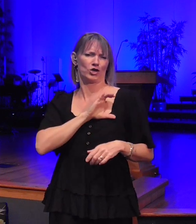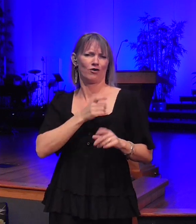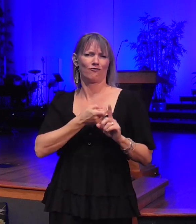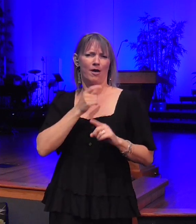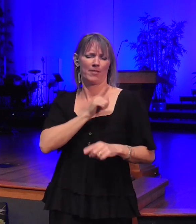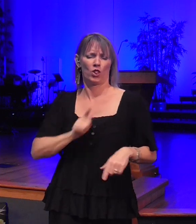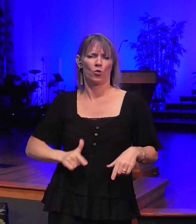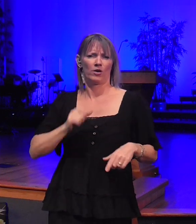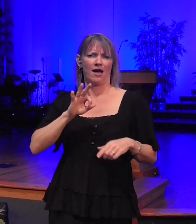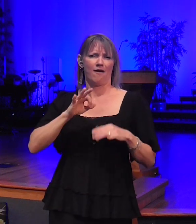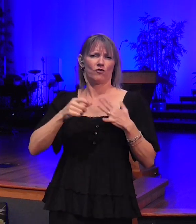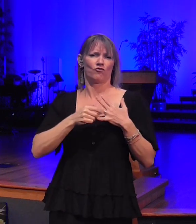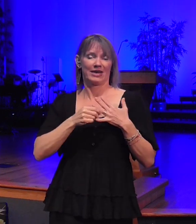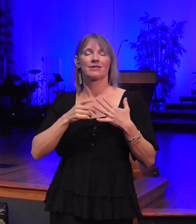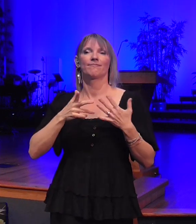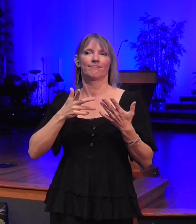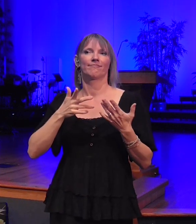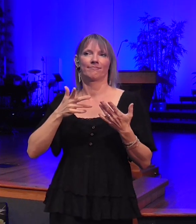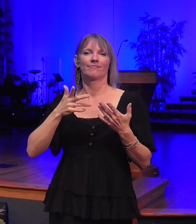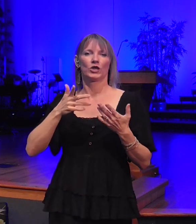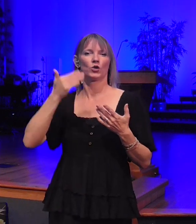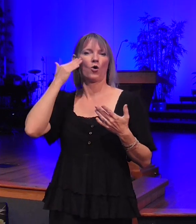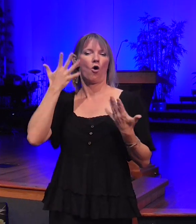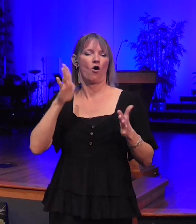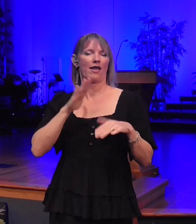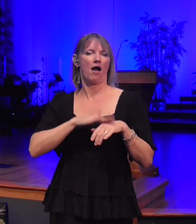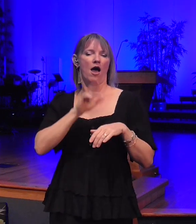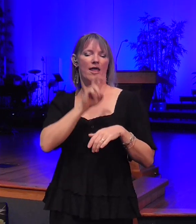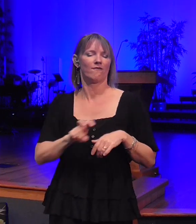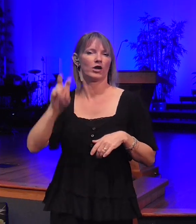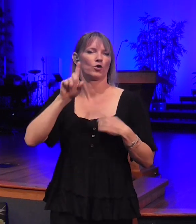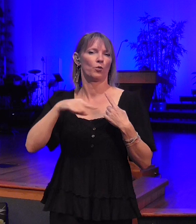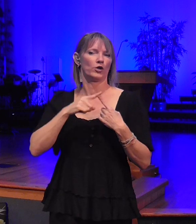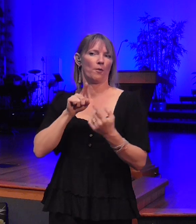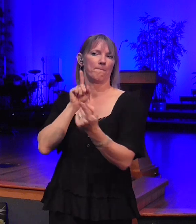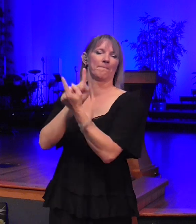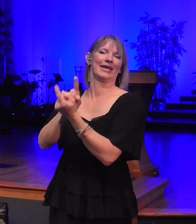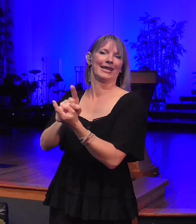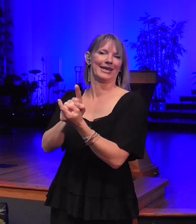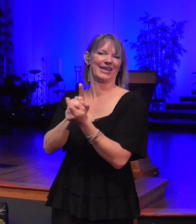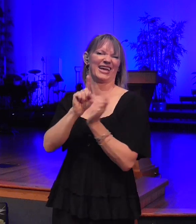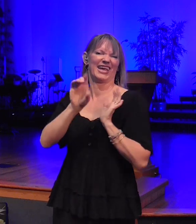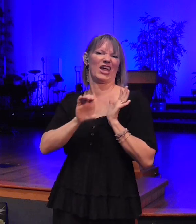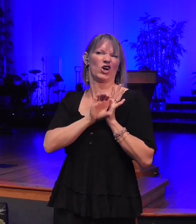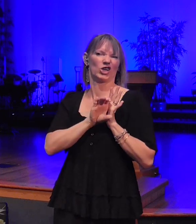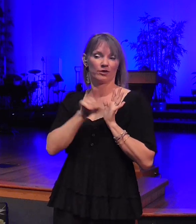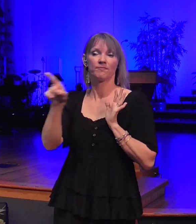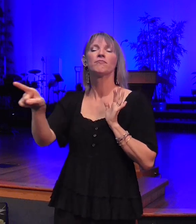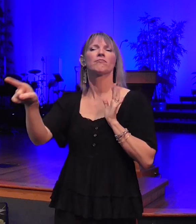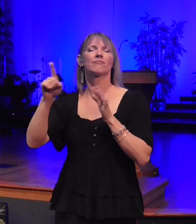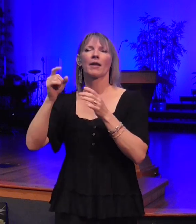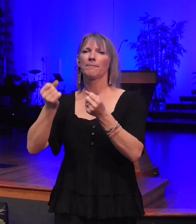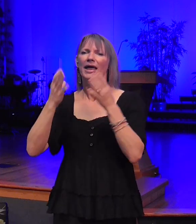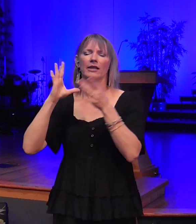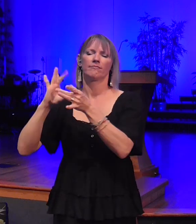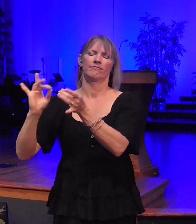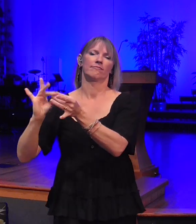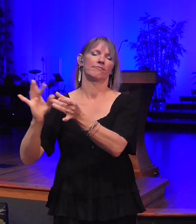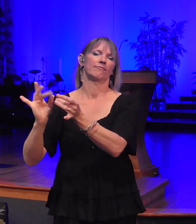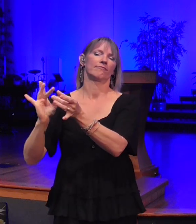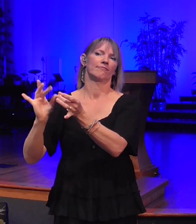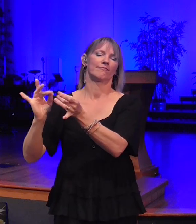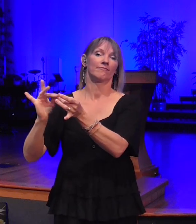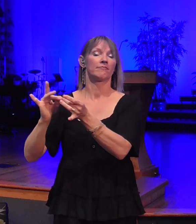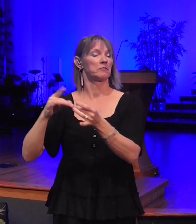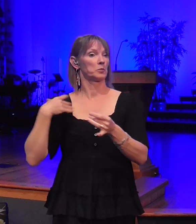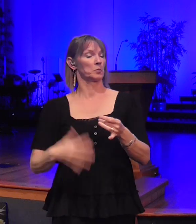an adventure when you meet a character. And this character shared many interesting tidbits with me, but one of the things that was most profound is